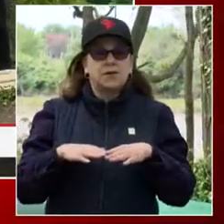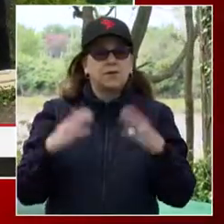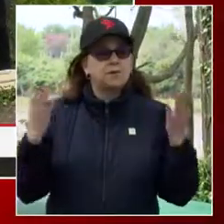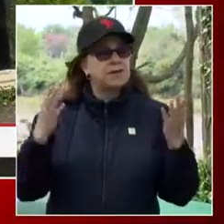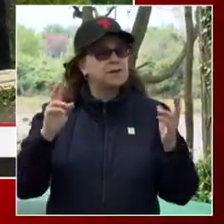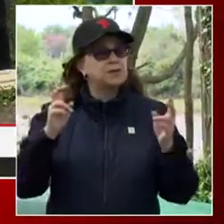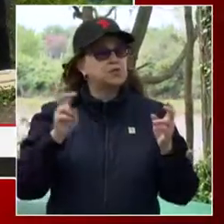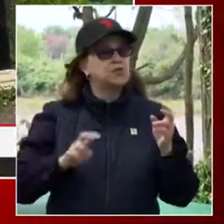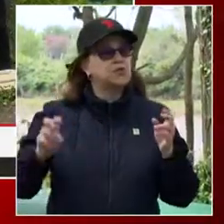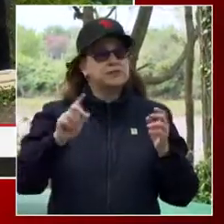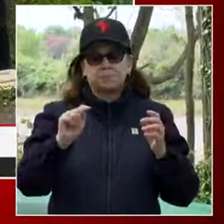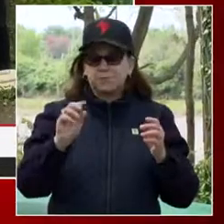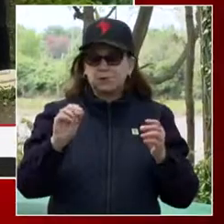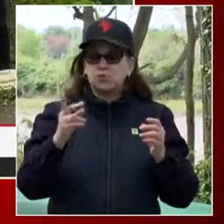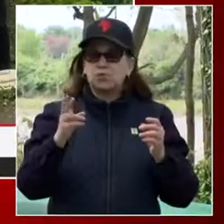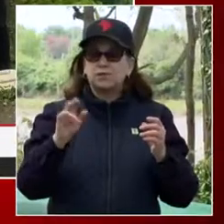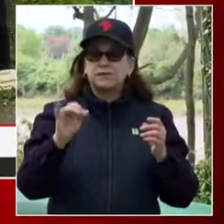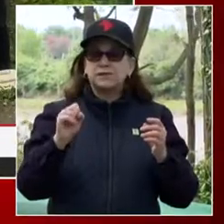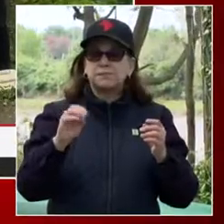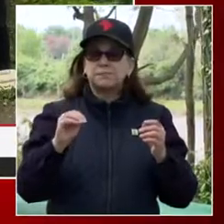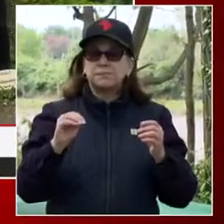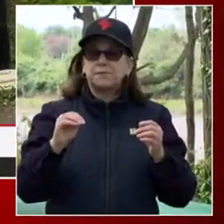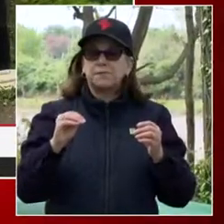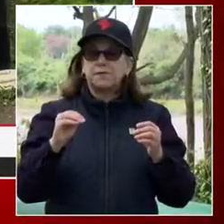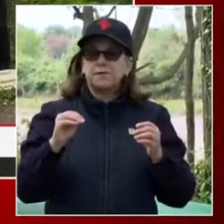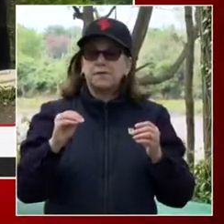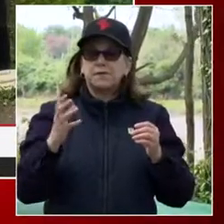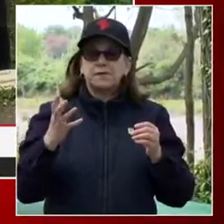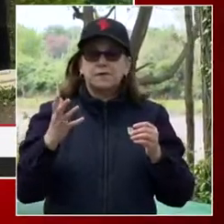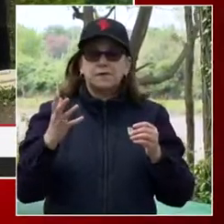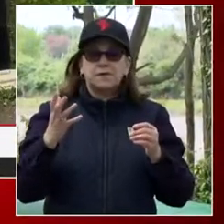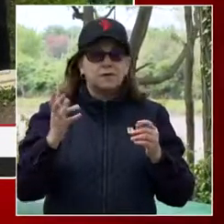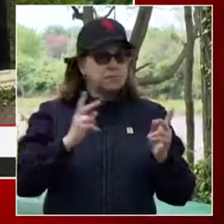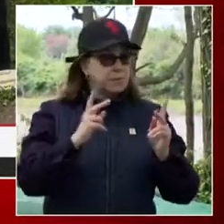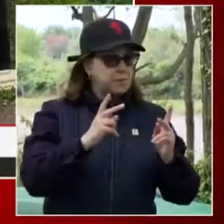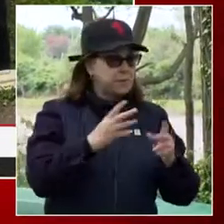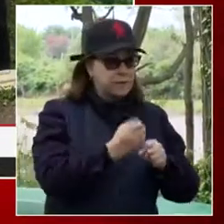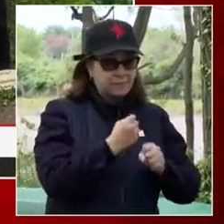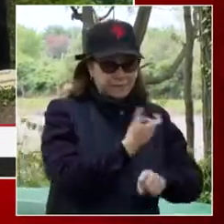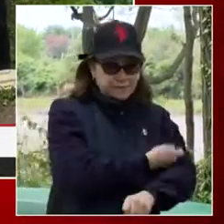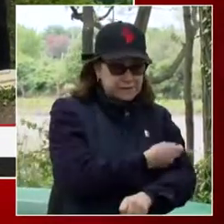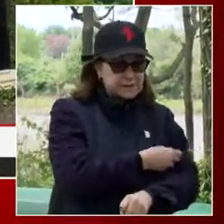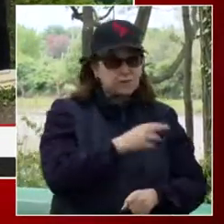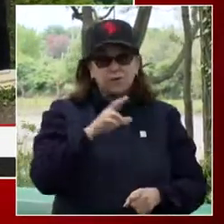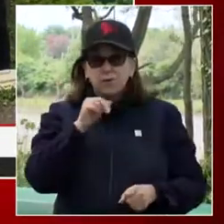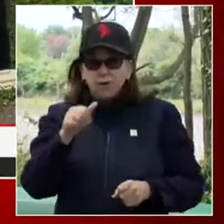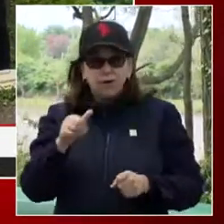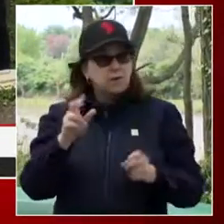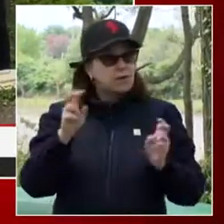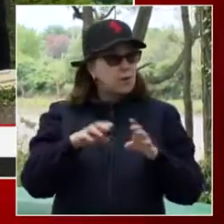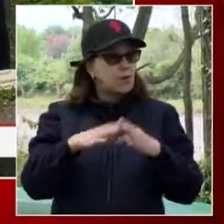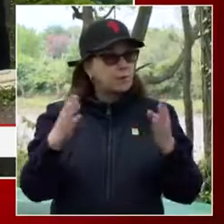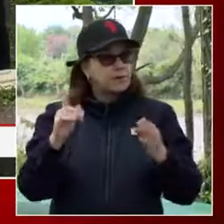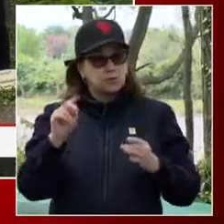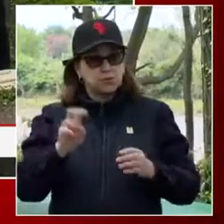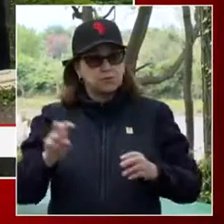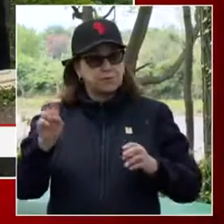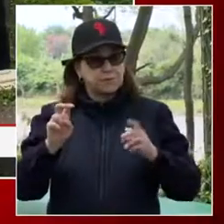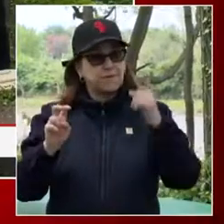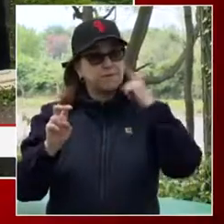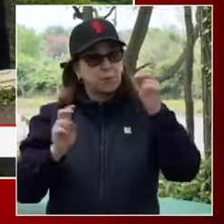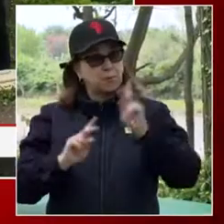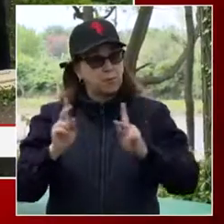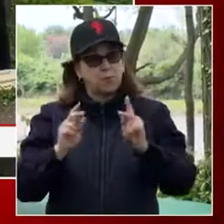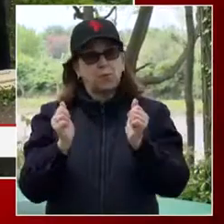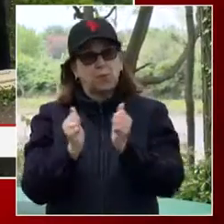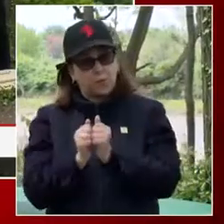restrictions, and how much of that also depends on what people have been seeing in the news since the summer in terms of the city boarding up, the Capitol